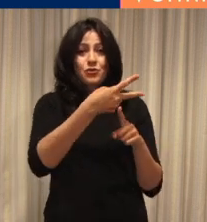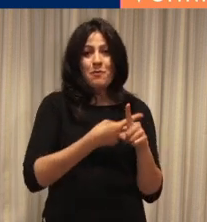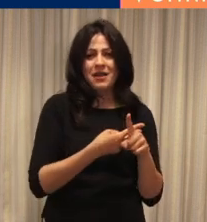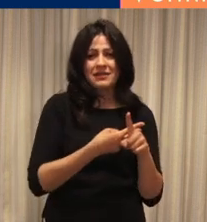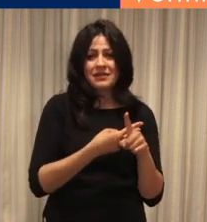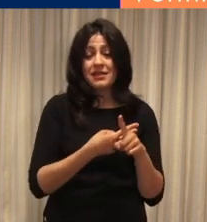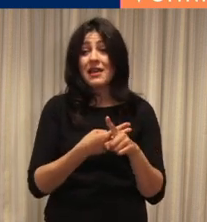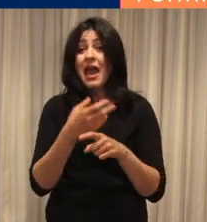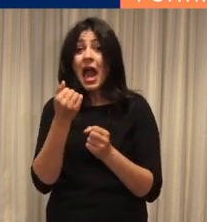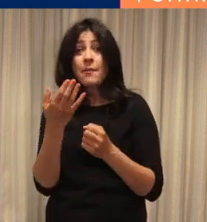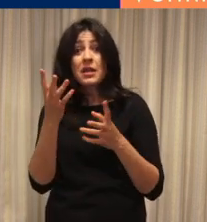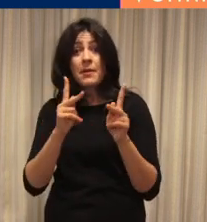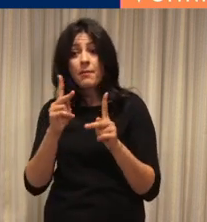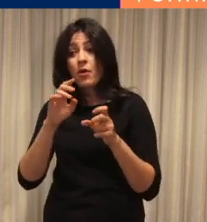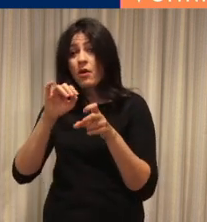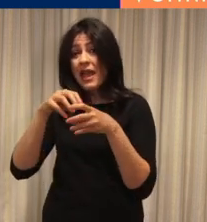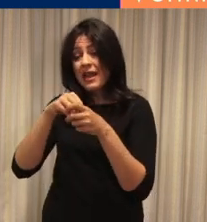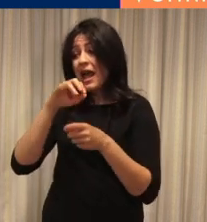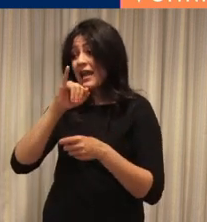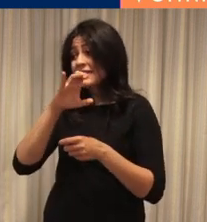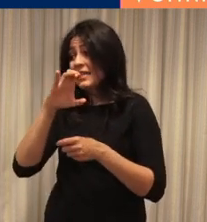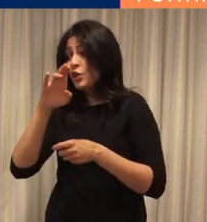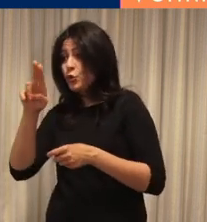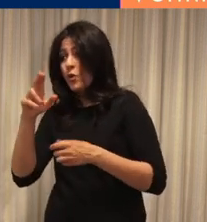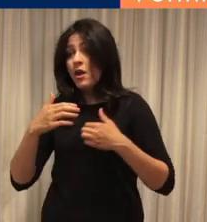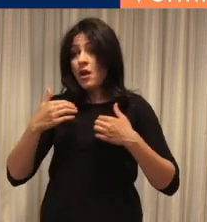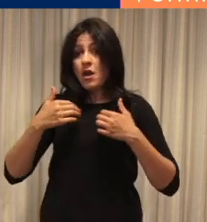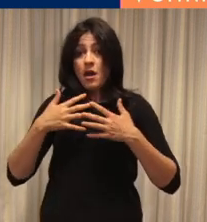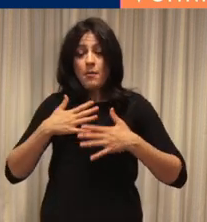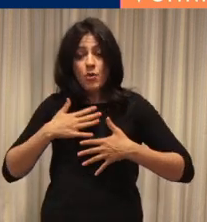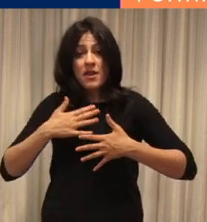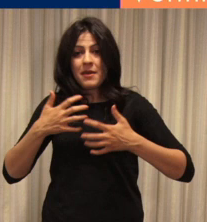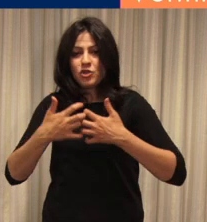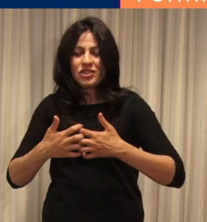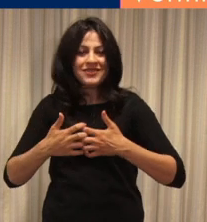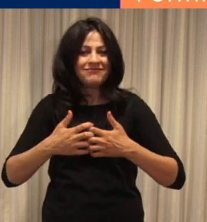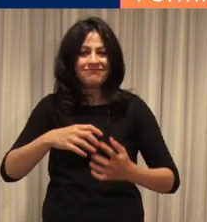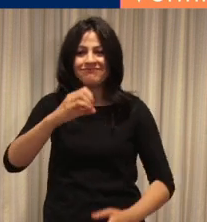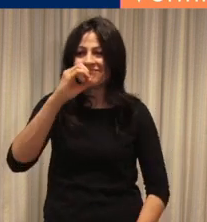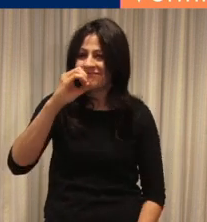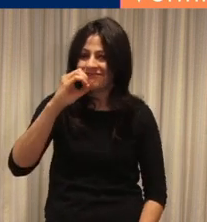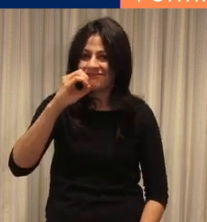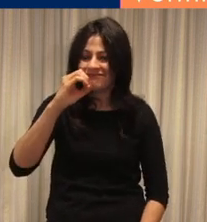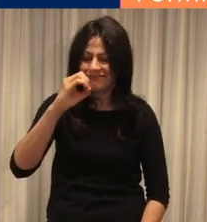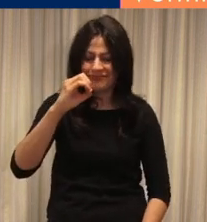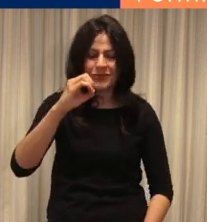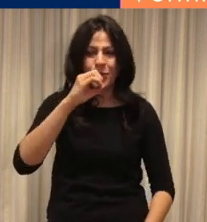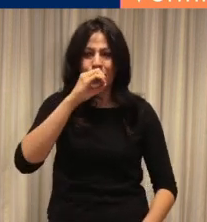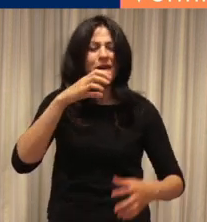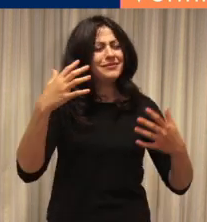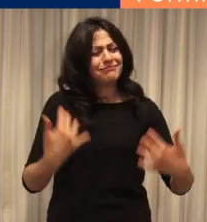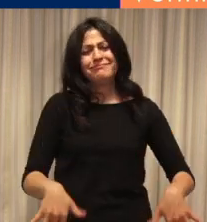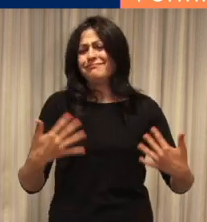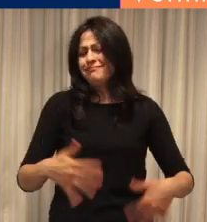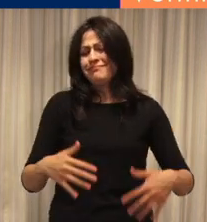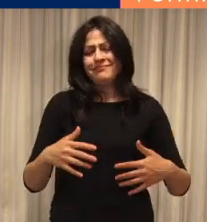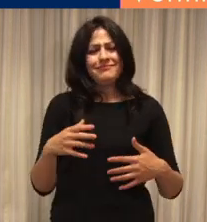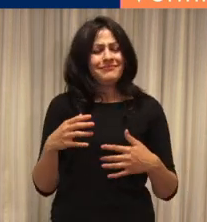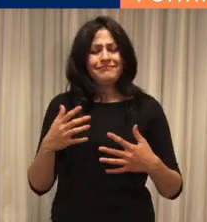patients in the ICU and on ventilators. That is a very, very good thing to see. We hope that that remains to be the